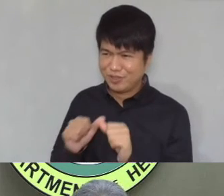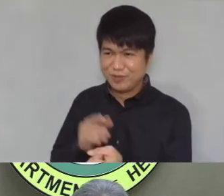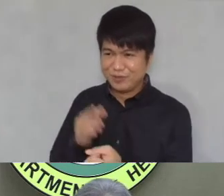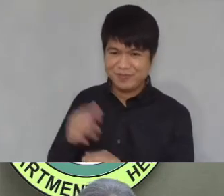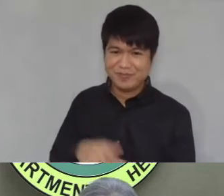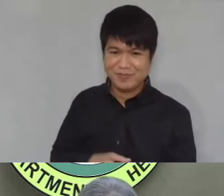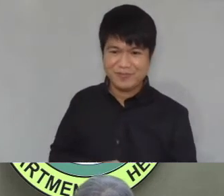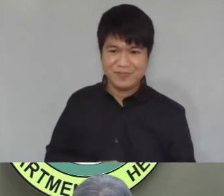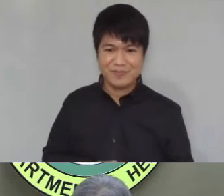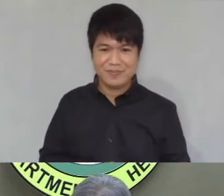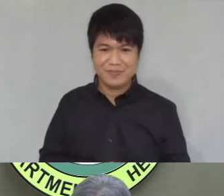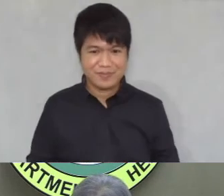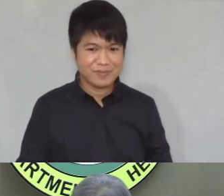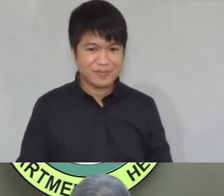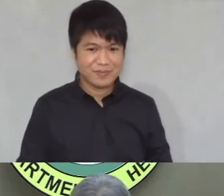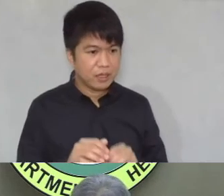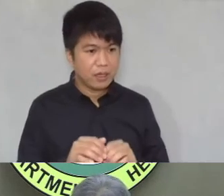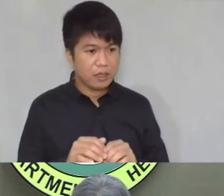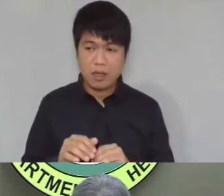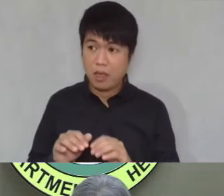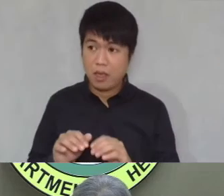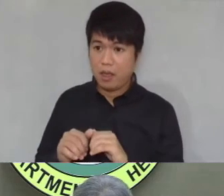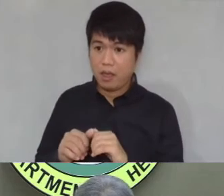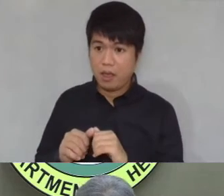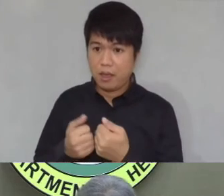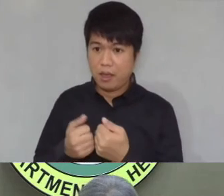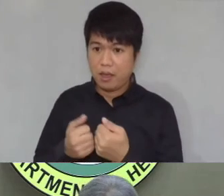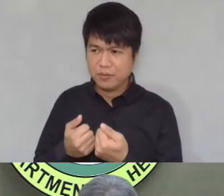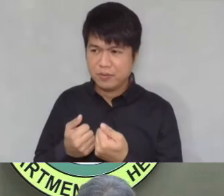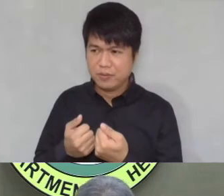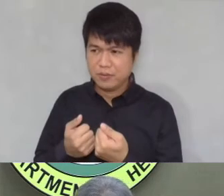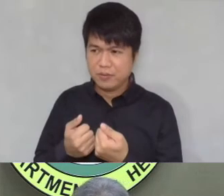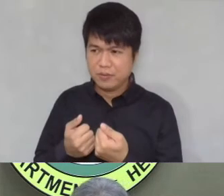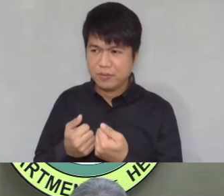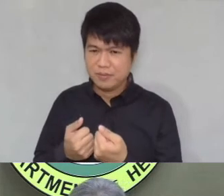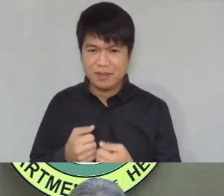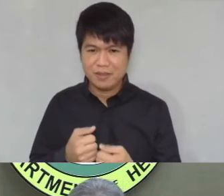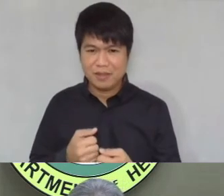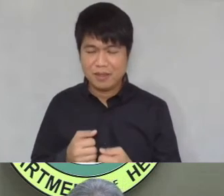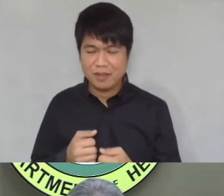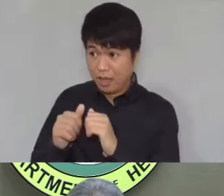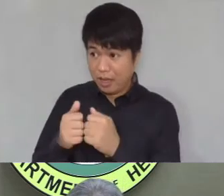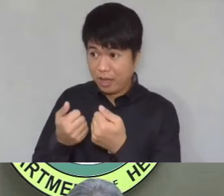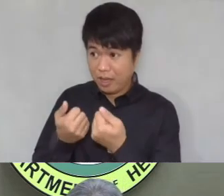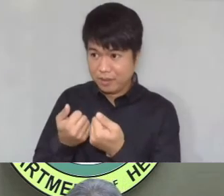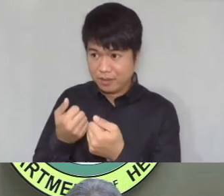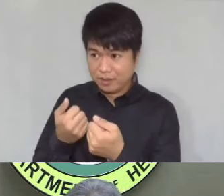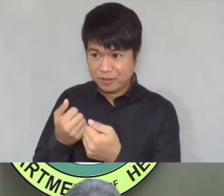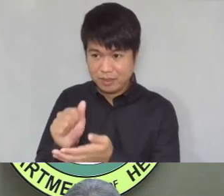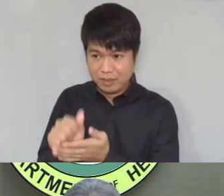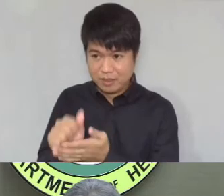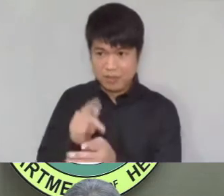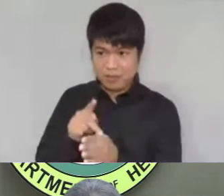Go ahead, Doc. Yes, go ahead. How can the professional I society? didn't get the question kasi how can